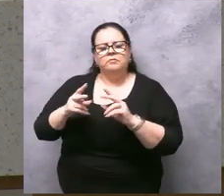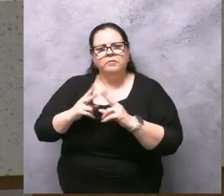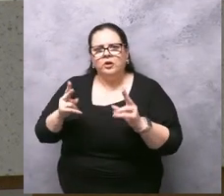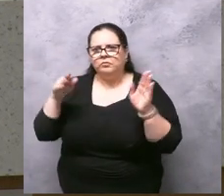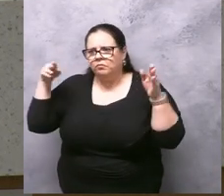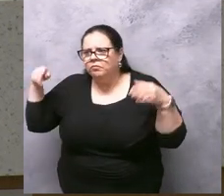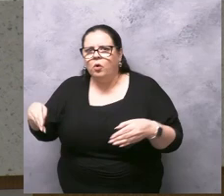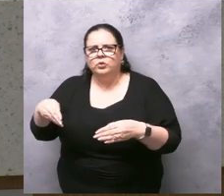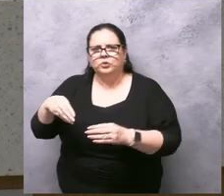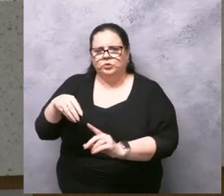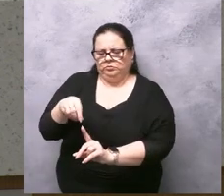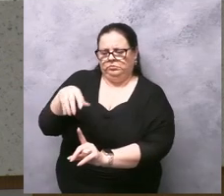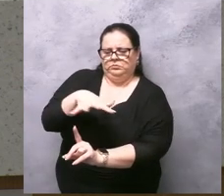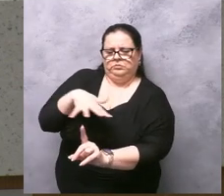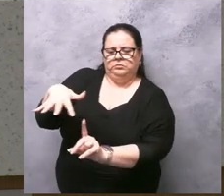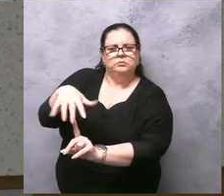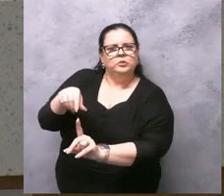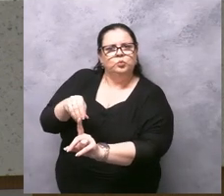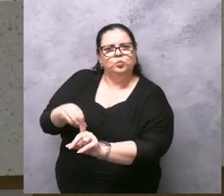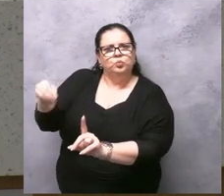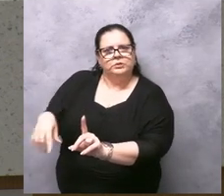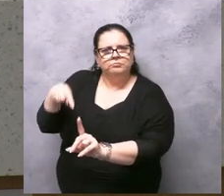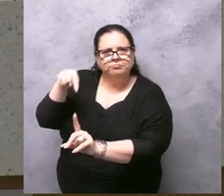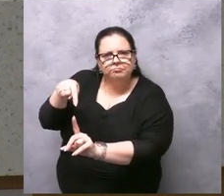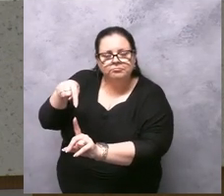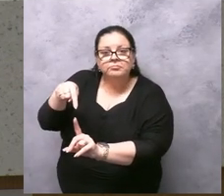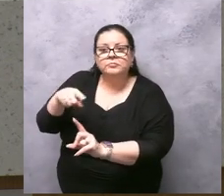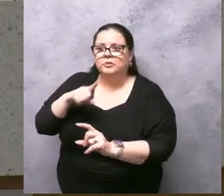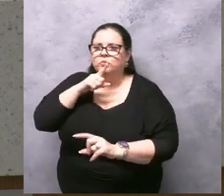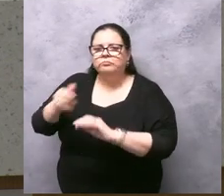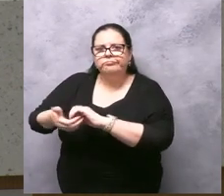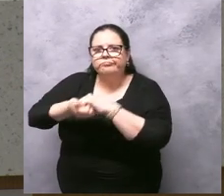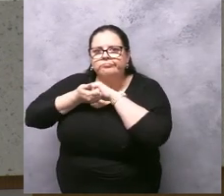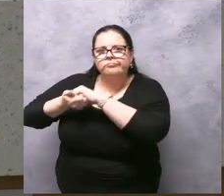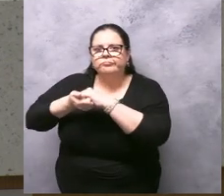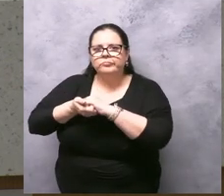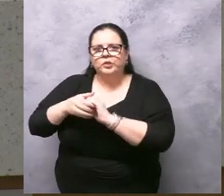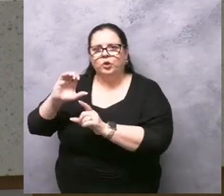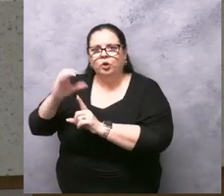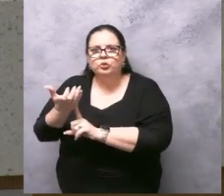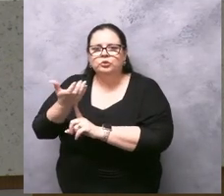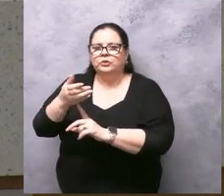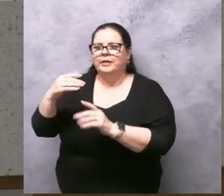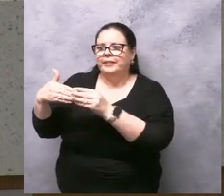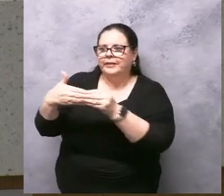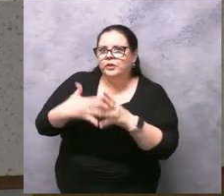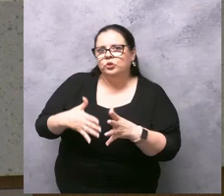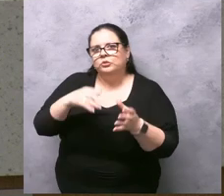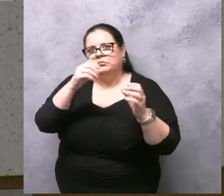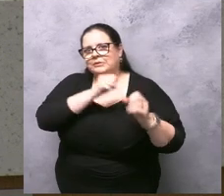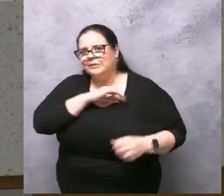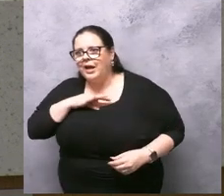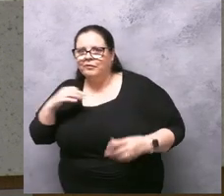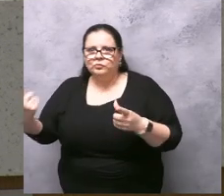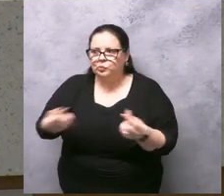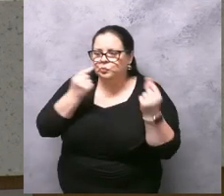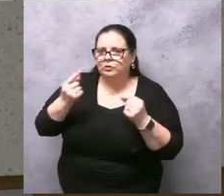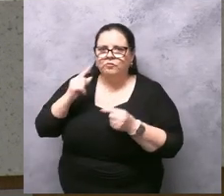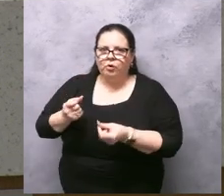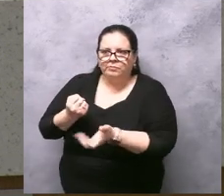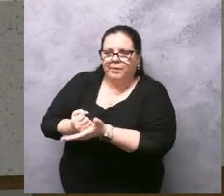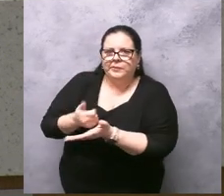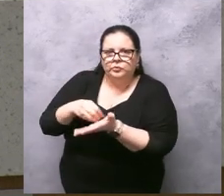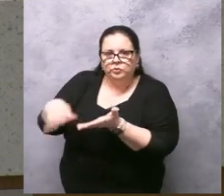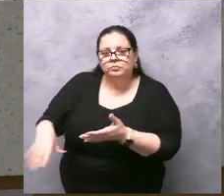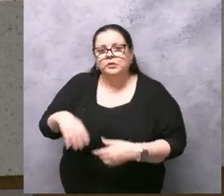student-centered spirit. Students are known and cared for. And there's a really collaborative leadership culture there of doing whatever it takes to meet student needs. I also want to shout out to